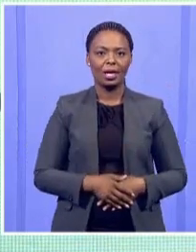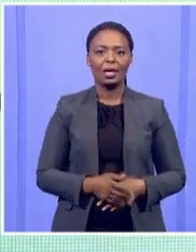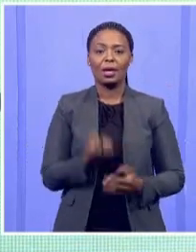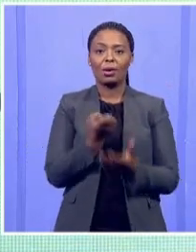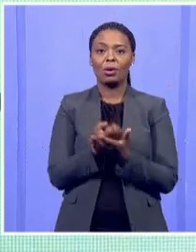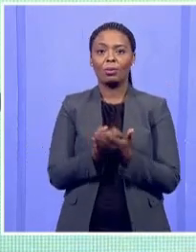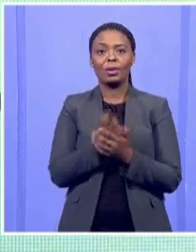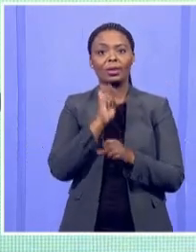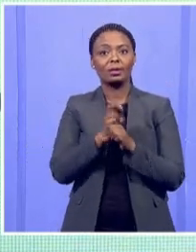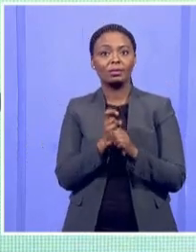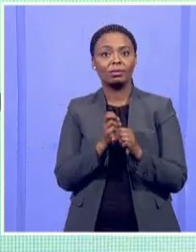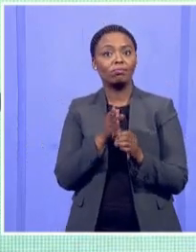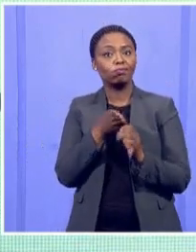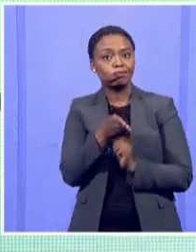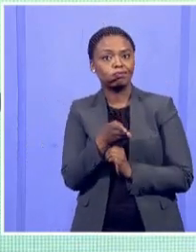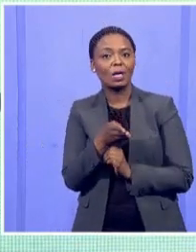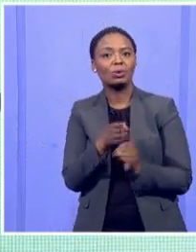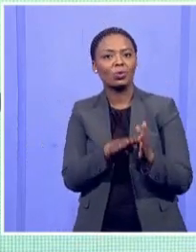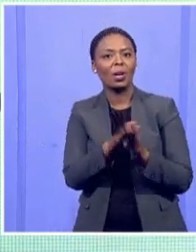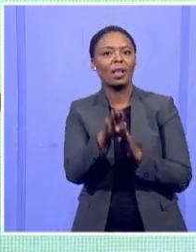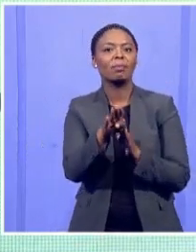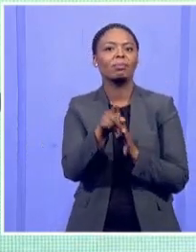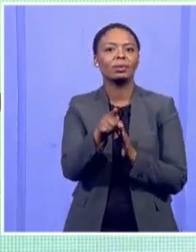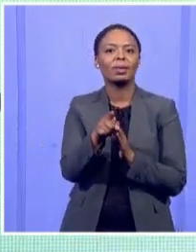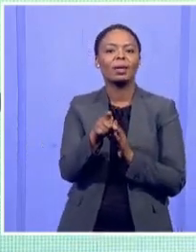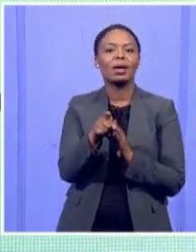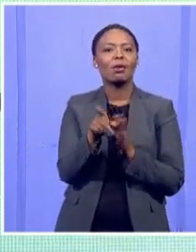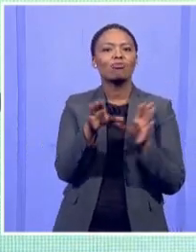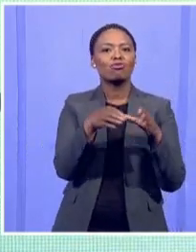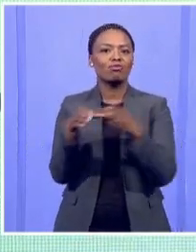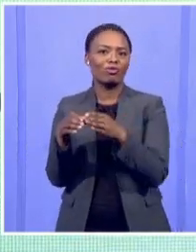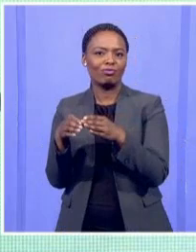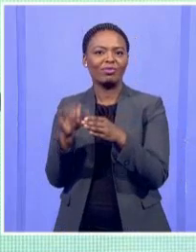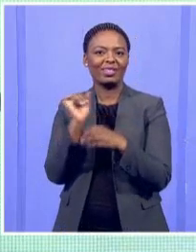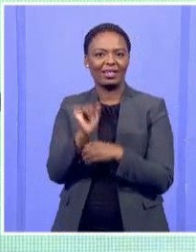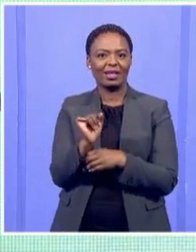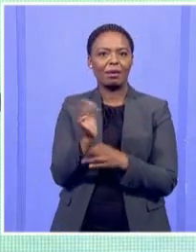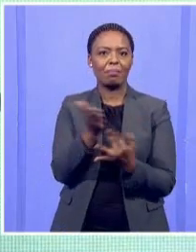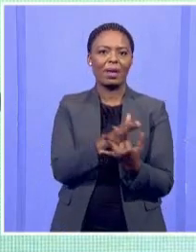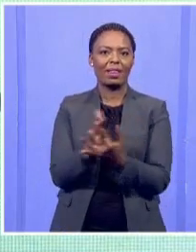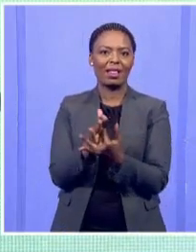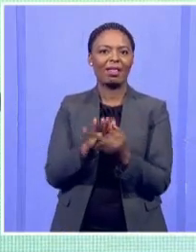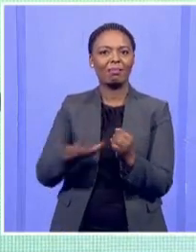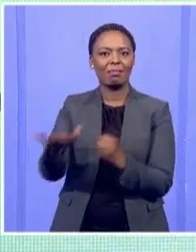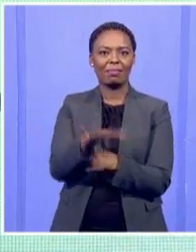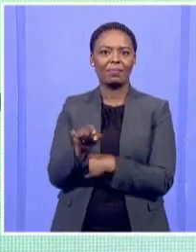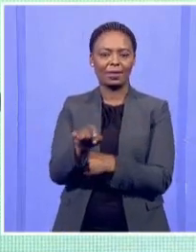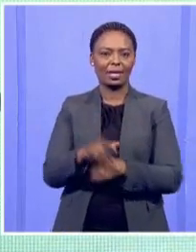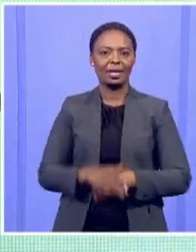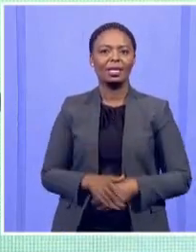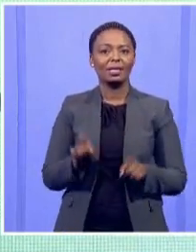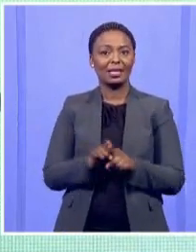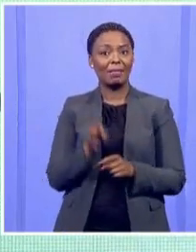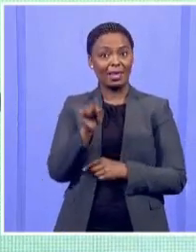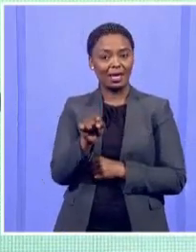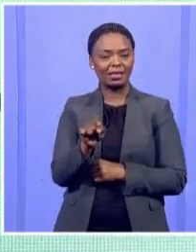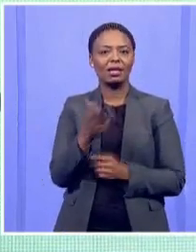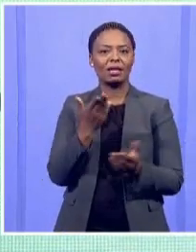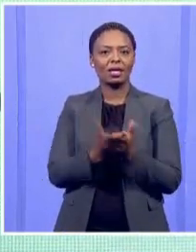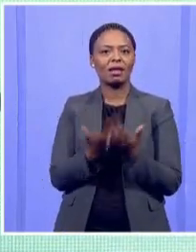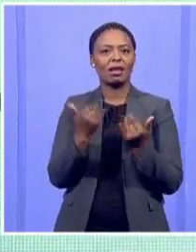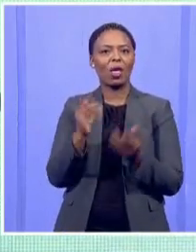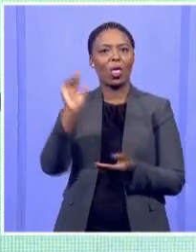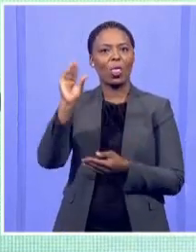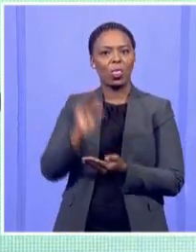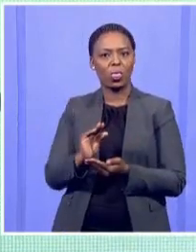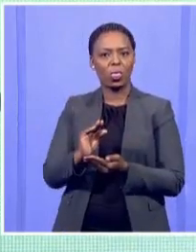class, especially in these urban areas, and hopefully we'll be able to, at the same time, reduce poverty. But a lot will have to be